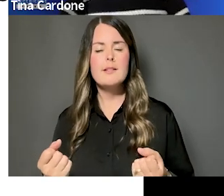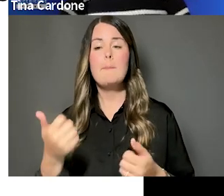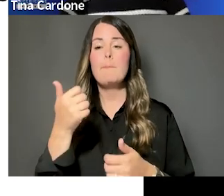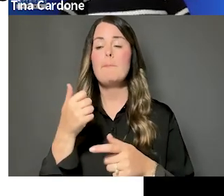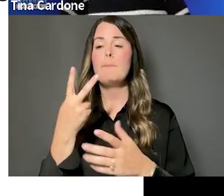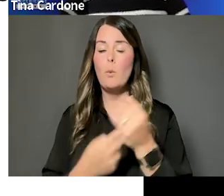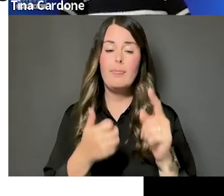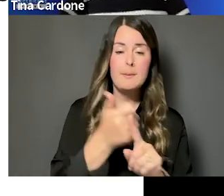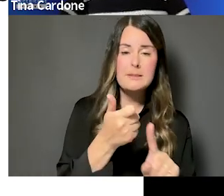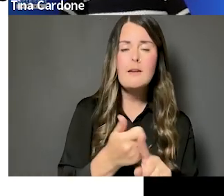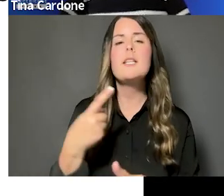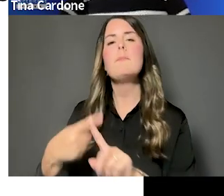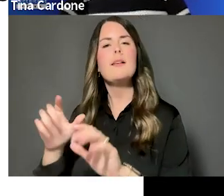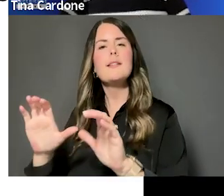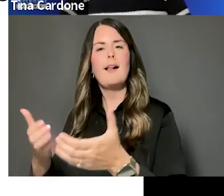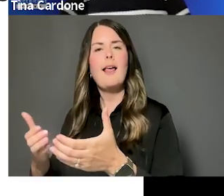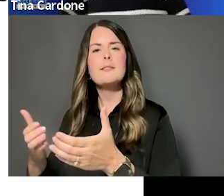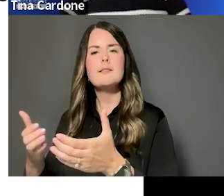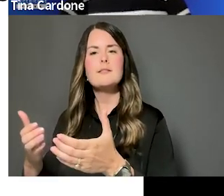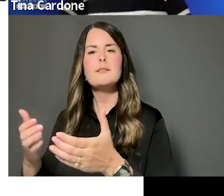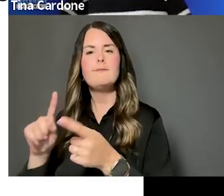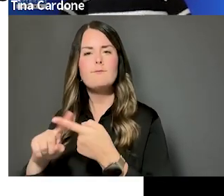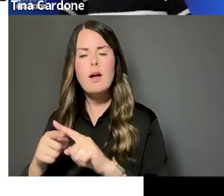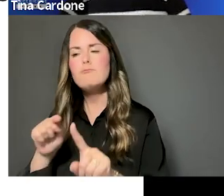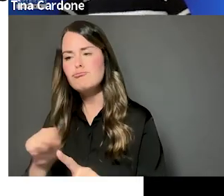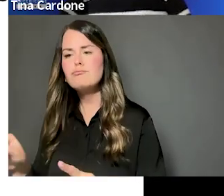strengths in both themselves and their classmates.